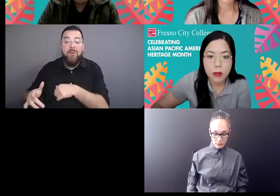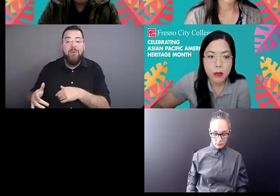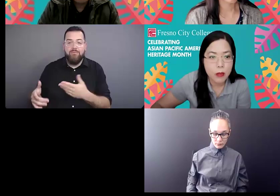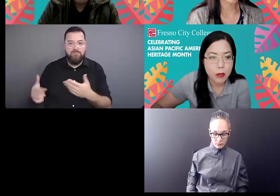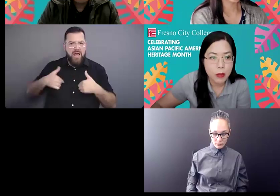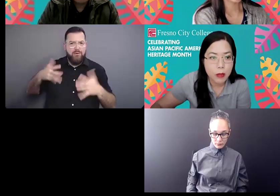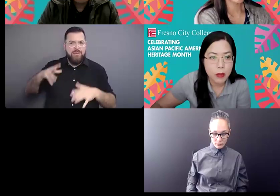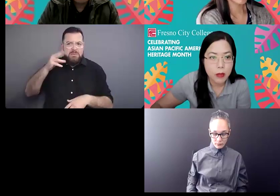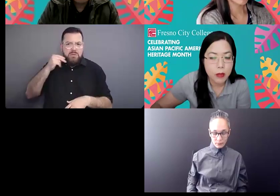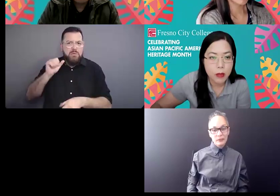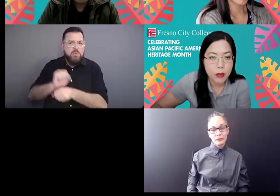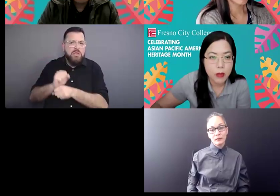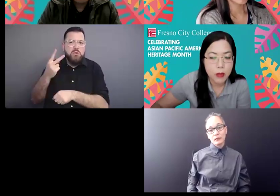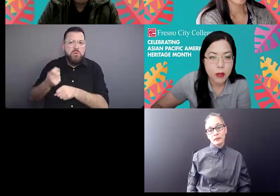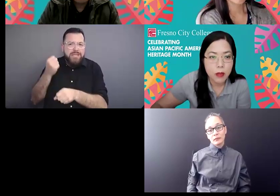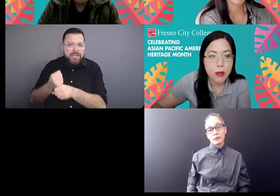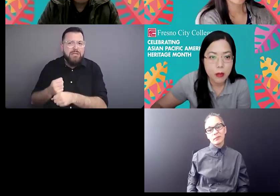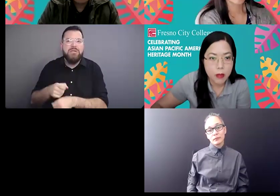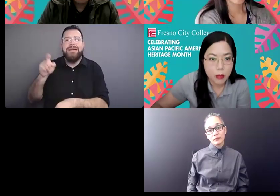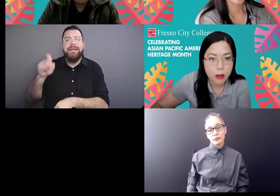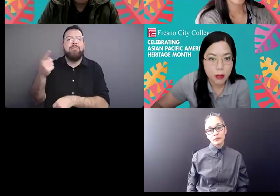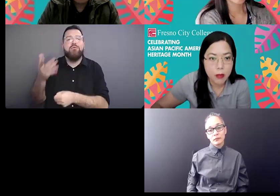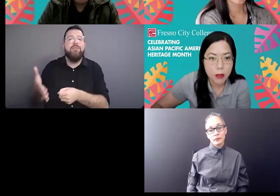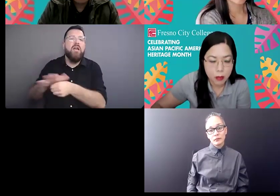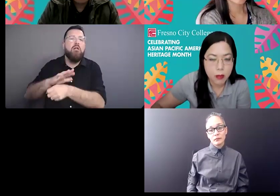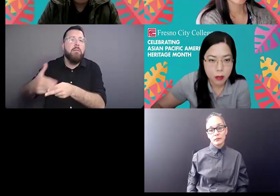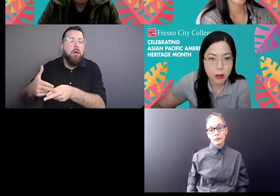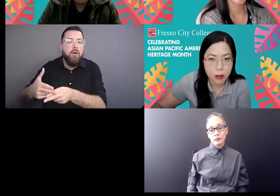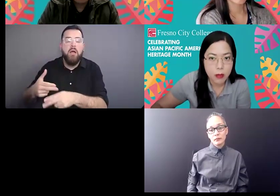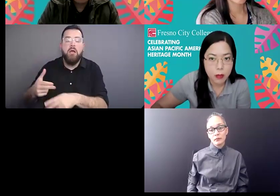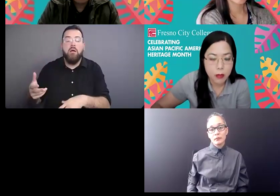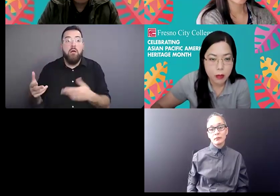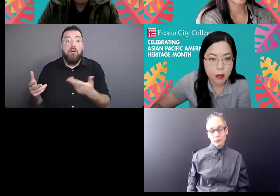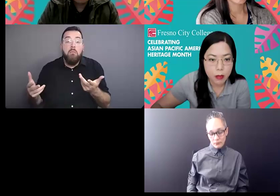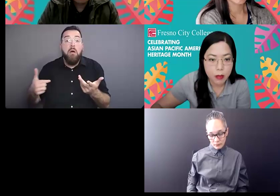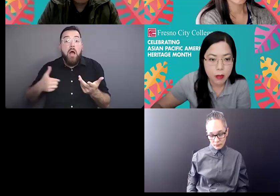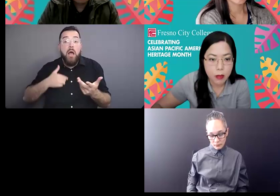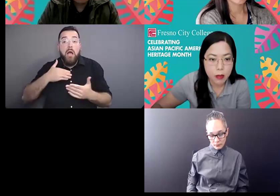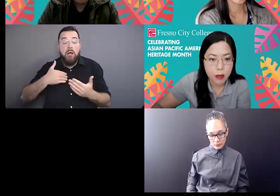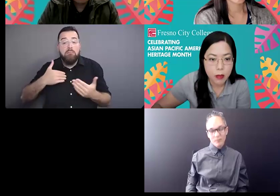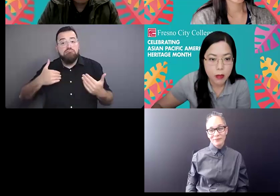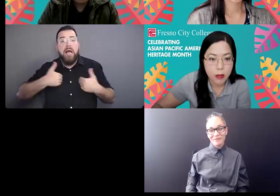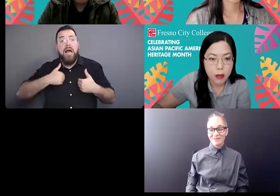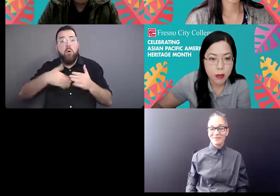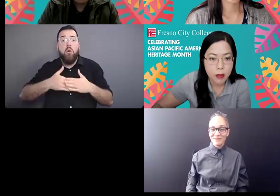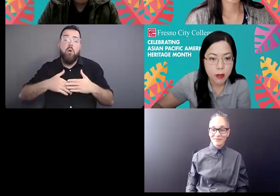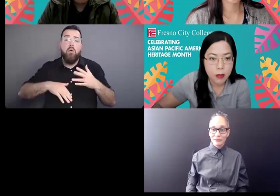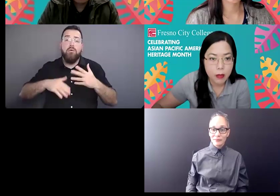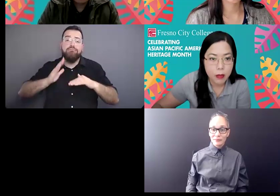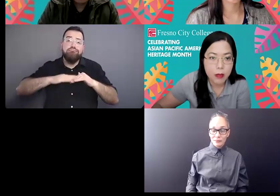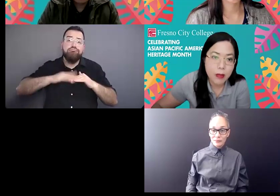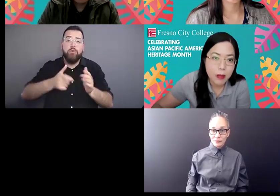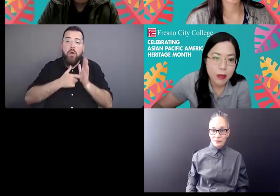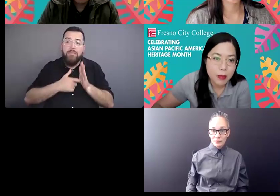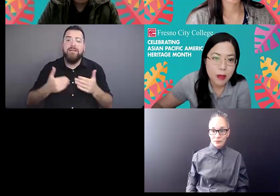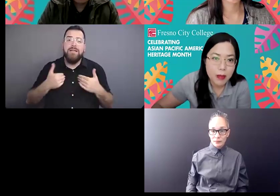someone to at least come in and fill in the position temporarily, and I at least met the minimum requirements with the experience and the bachelor's degree, I was able